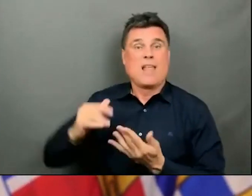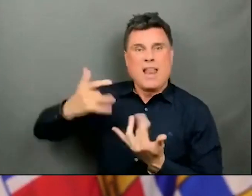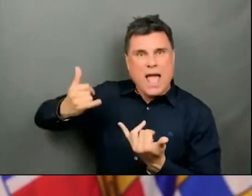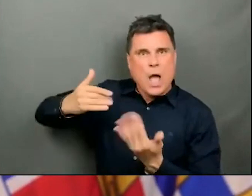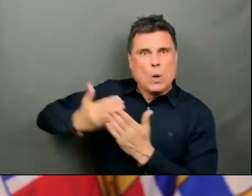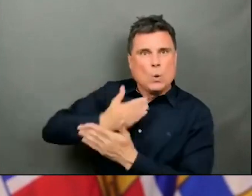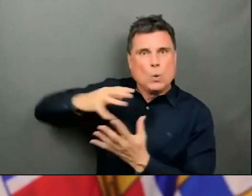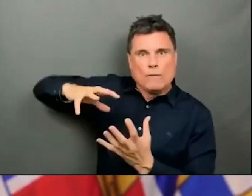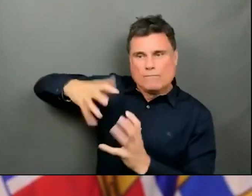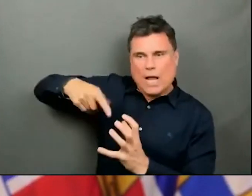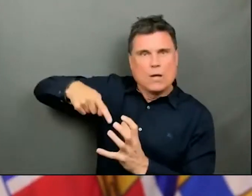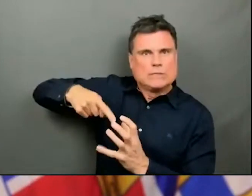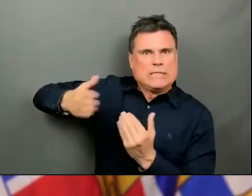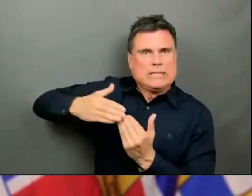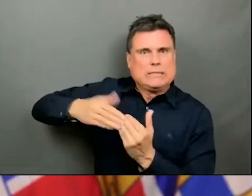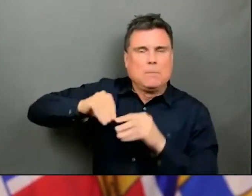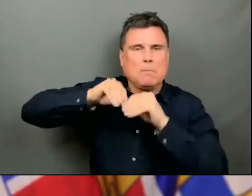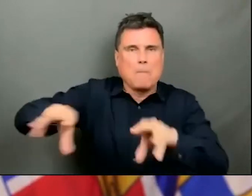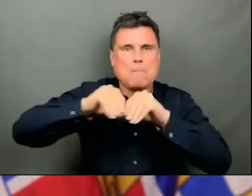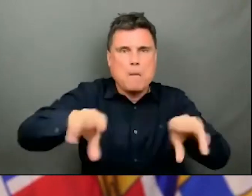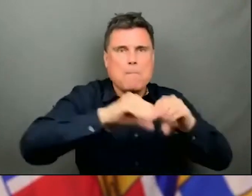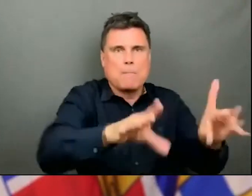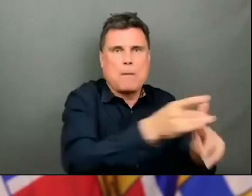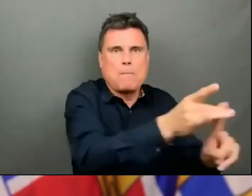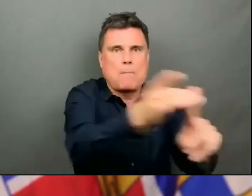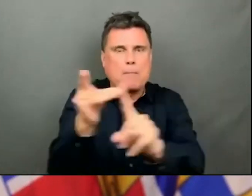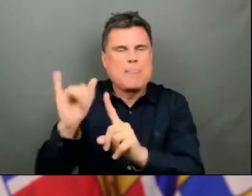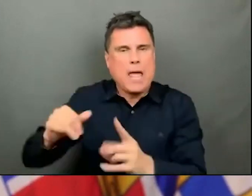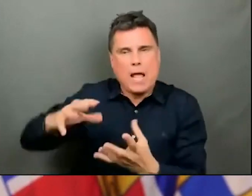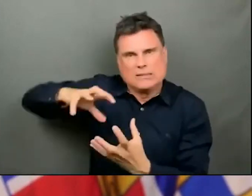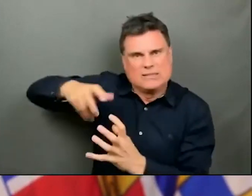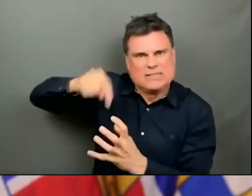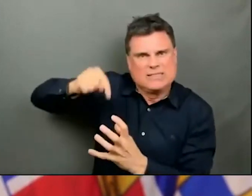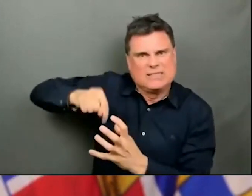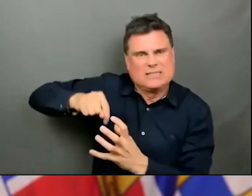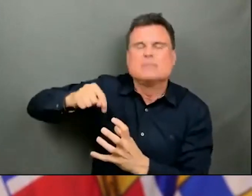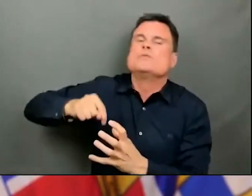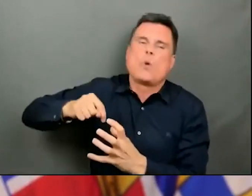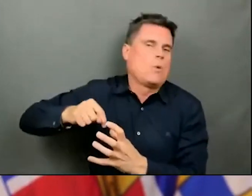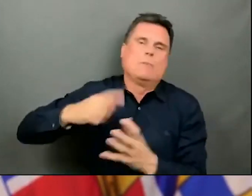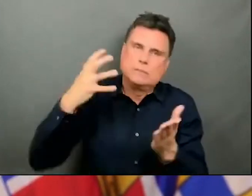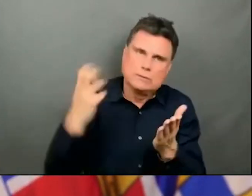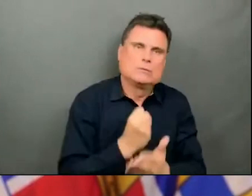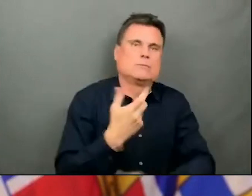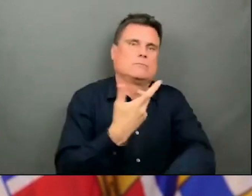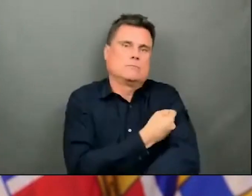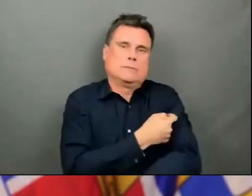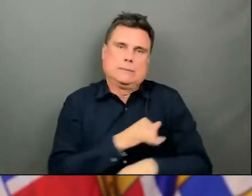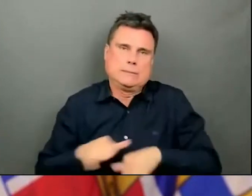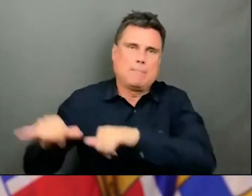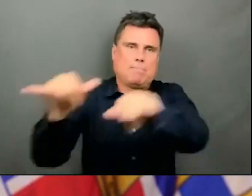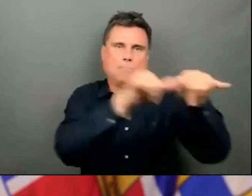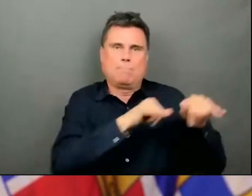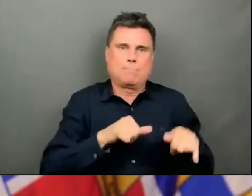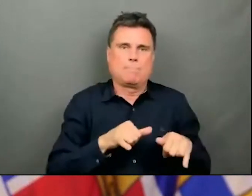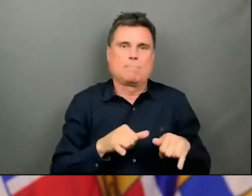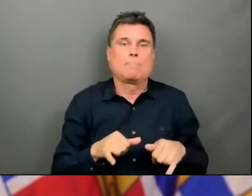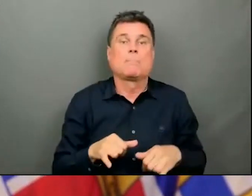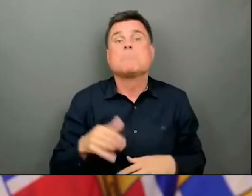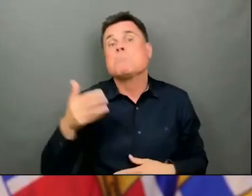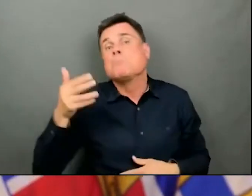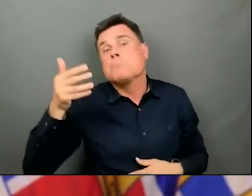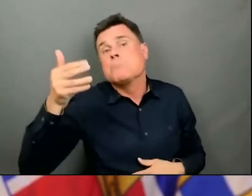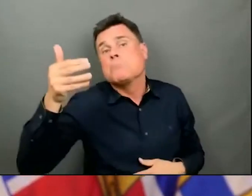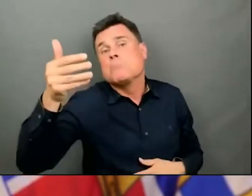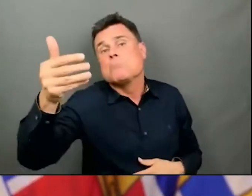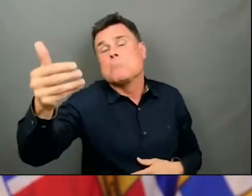a little bit longer. But yes, we will get to the point where, when we're protected with immunization, we'll be able to have people in